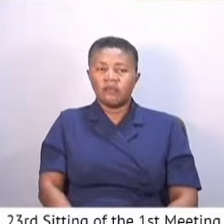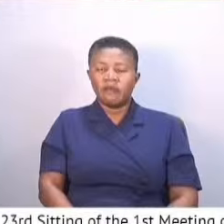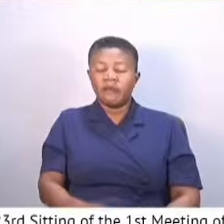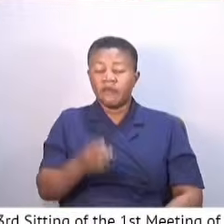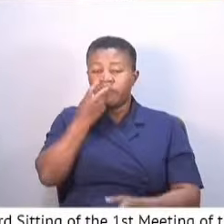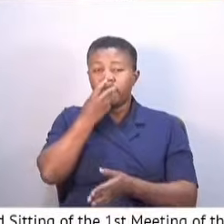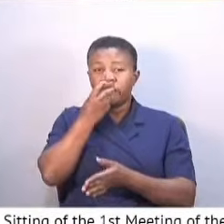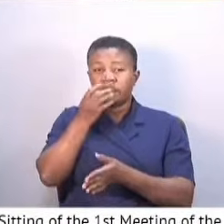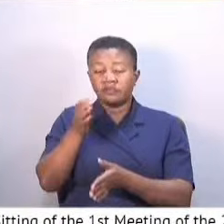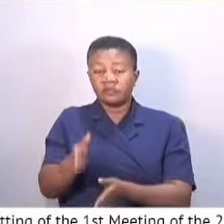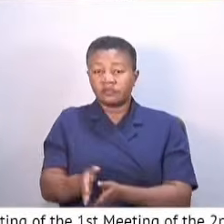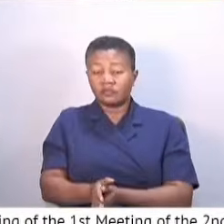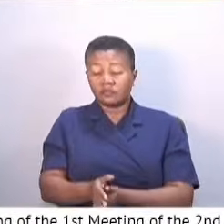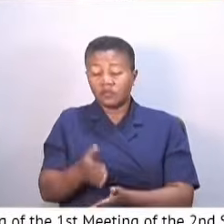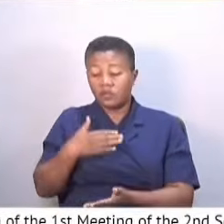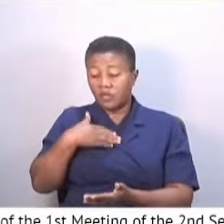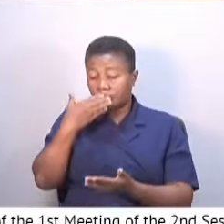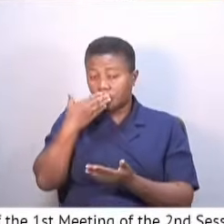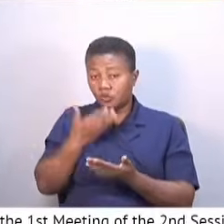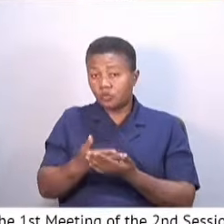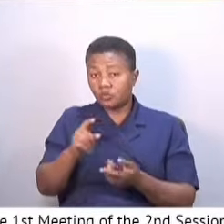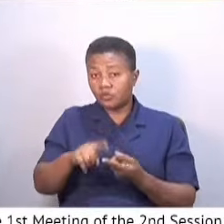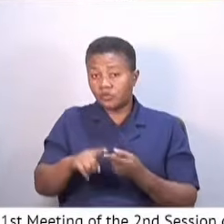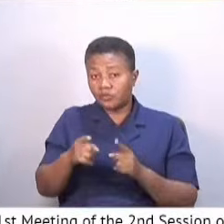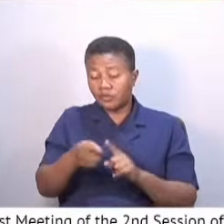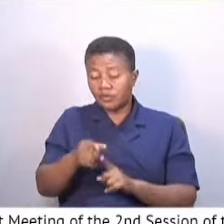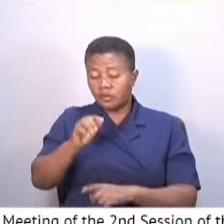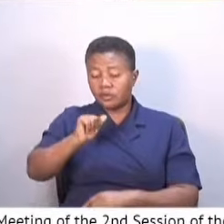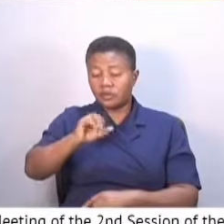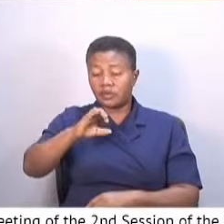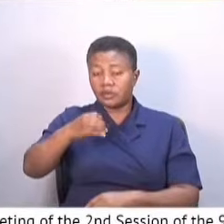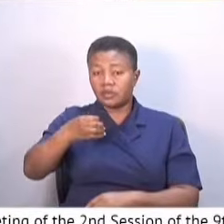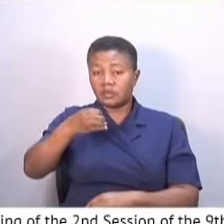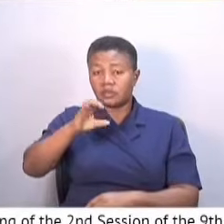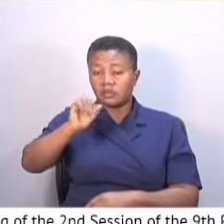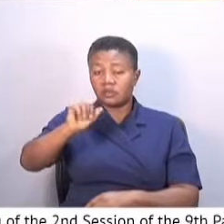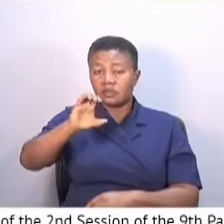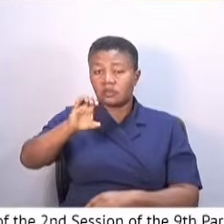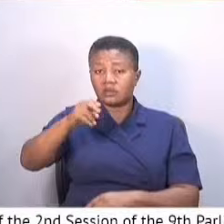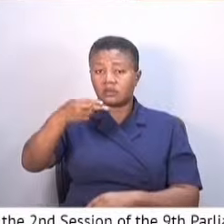Mr. Speaker, as my good friend Honorable Achampong was making